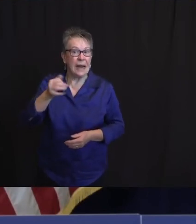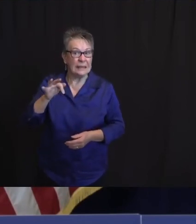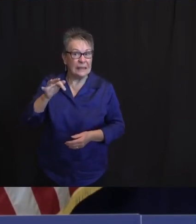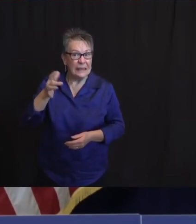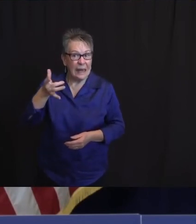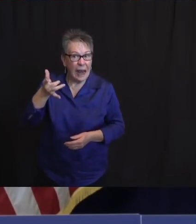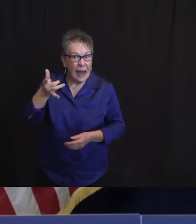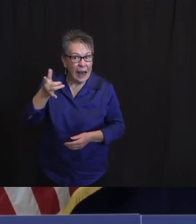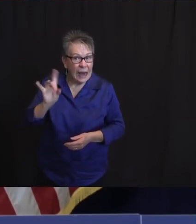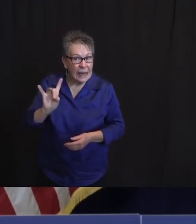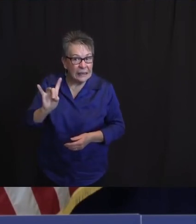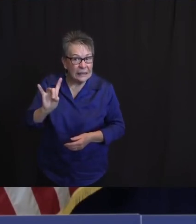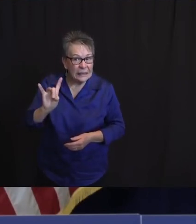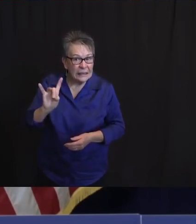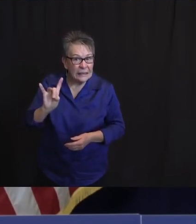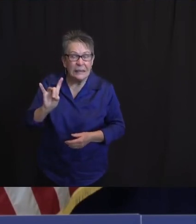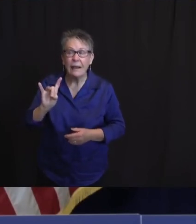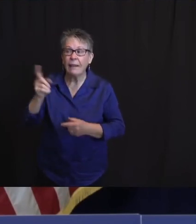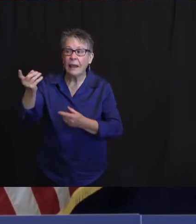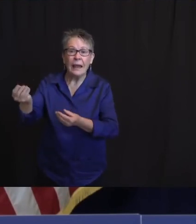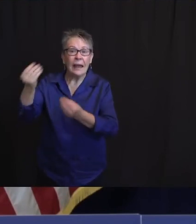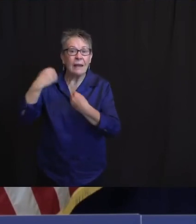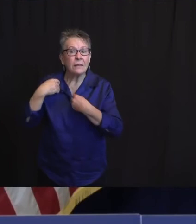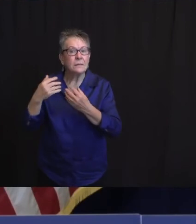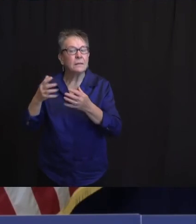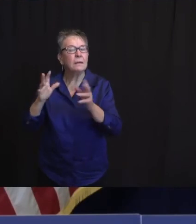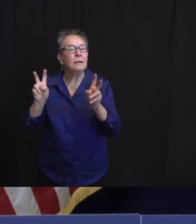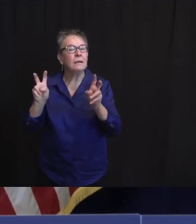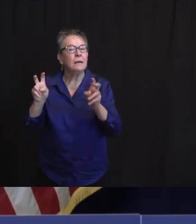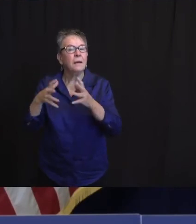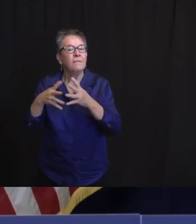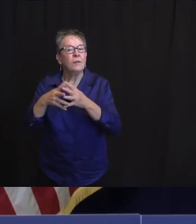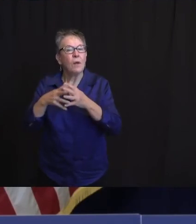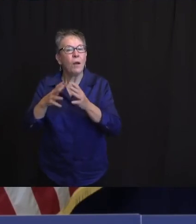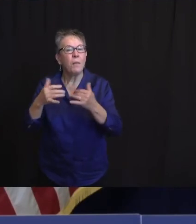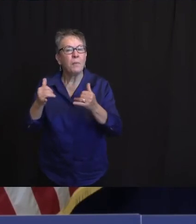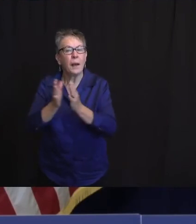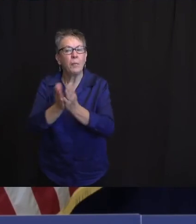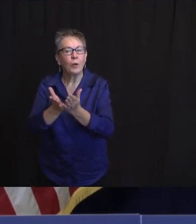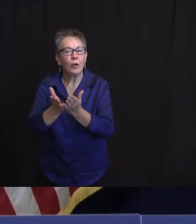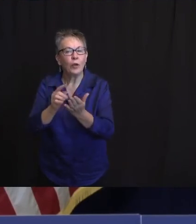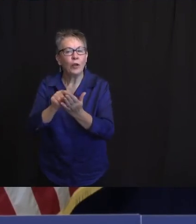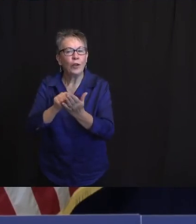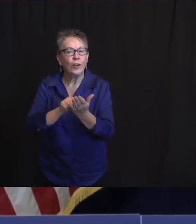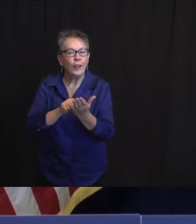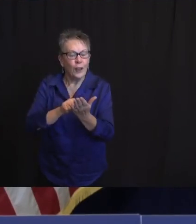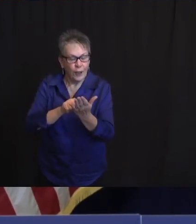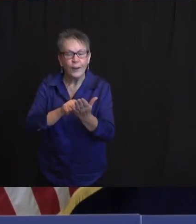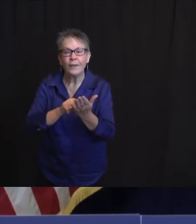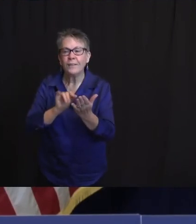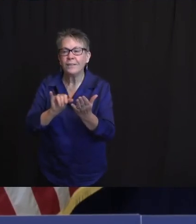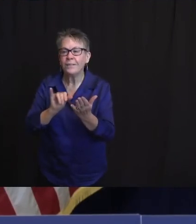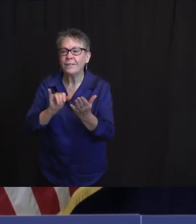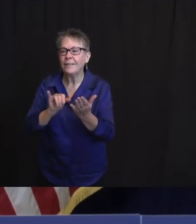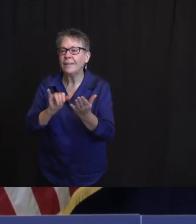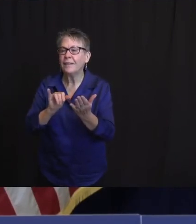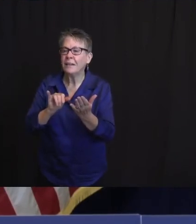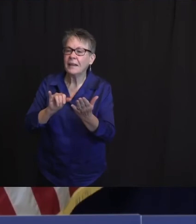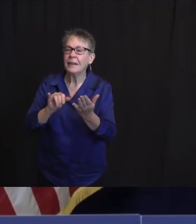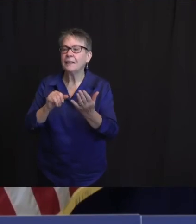honored and humbled for the century of service that we've given to New Jersey, and we look forward to kicking off our 100th anniversary in